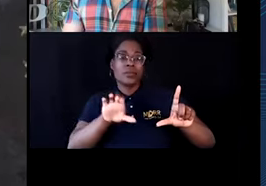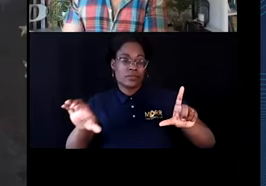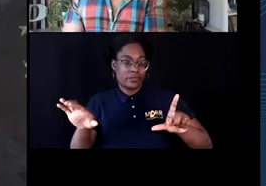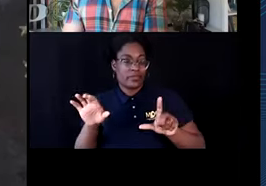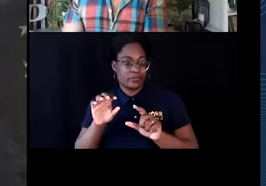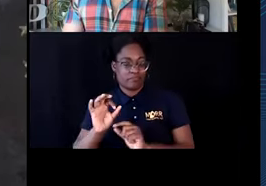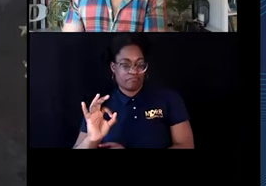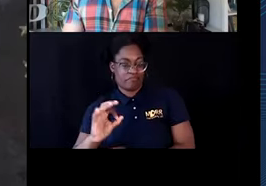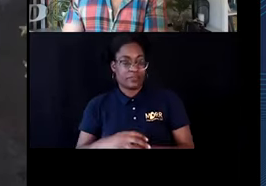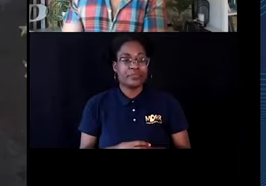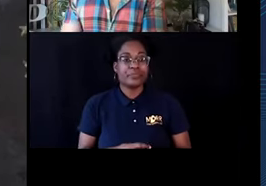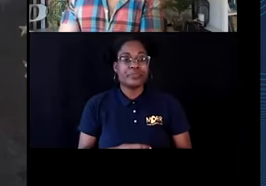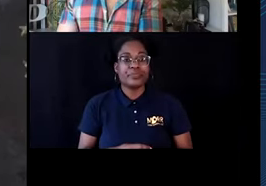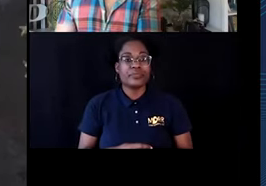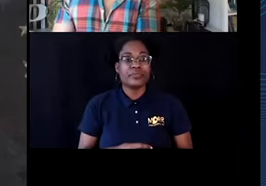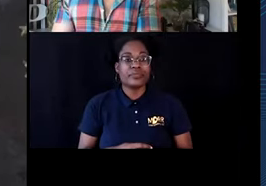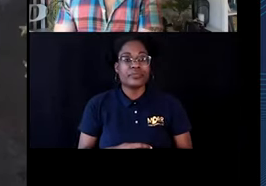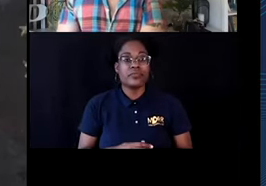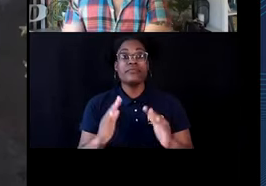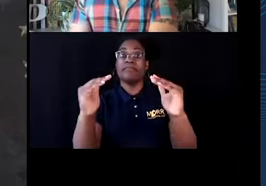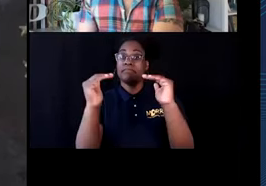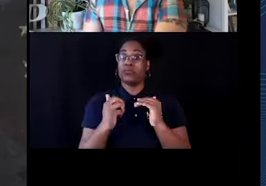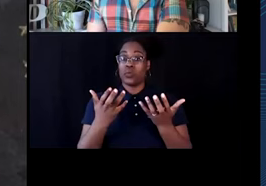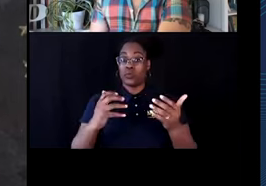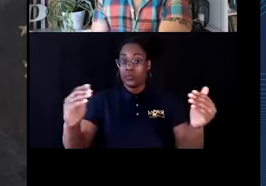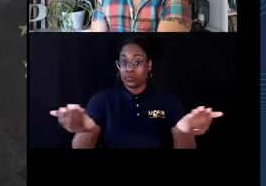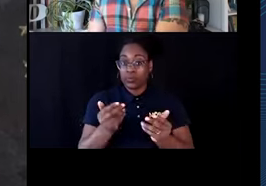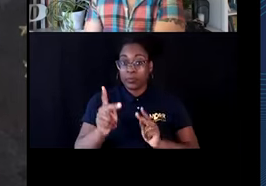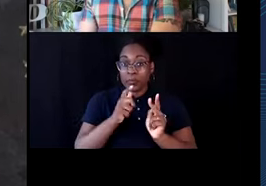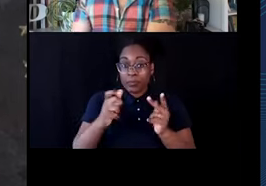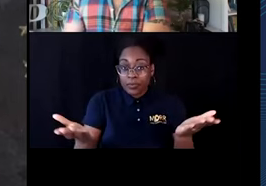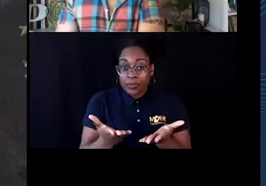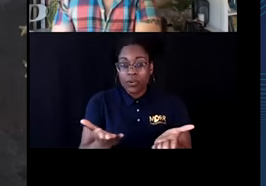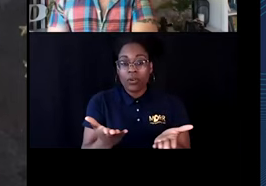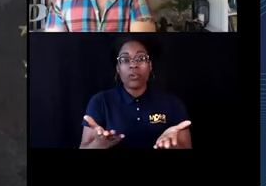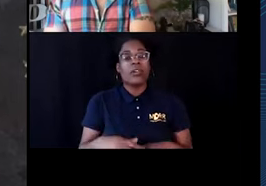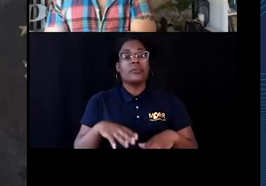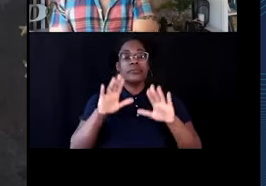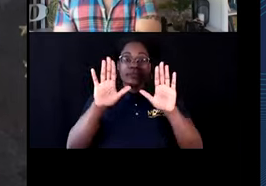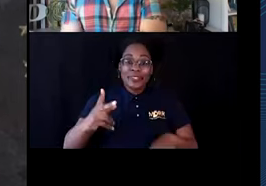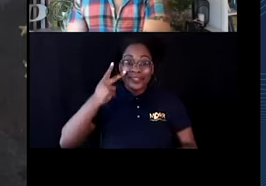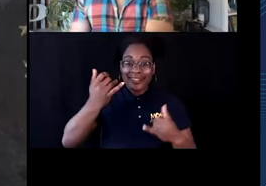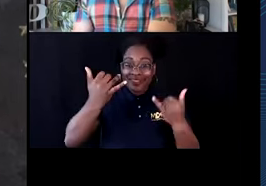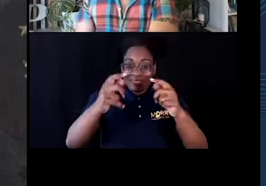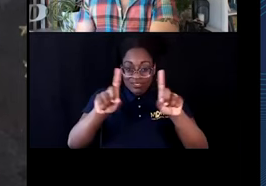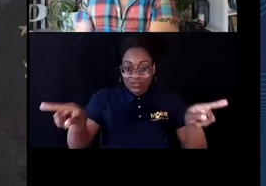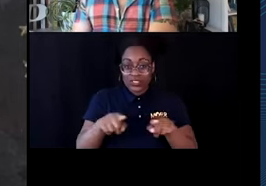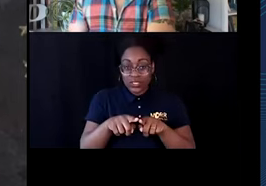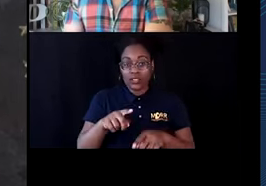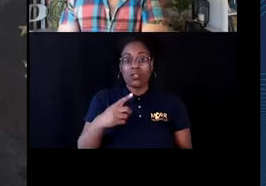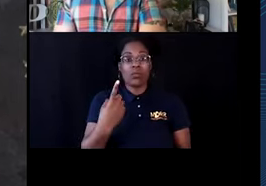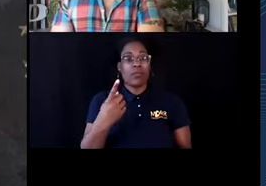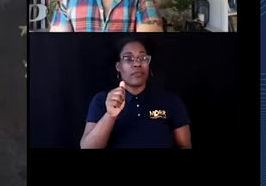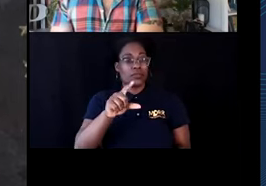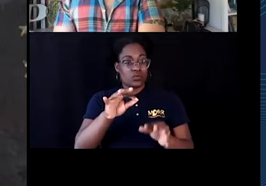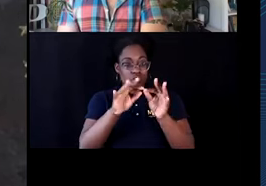the folks that are with us today. We have amazing, you see on the screen, Shannon, who is one of our